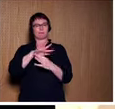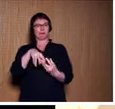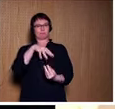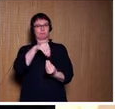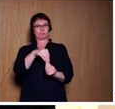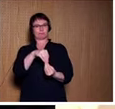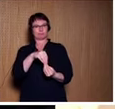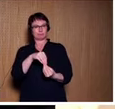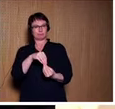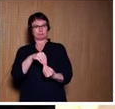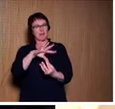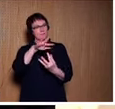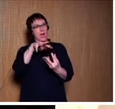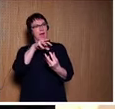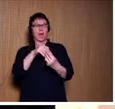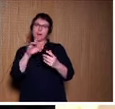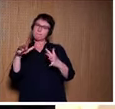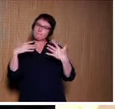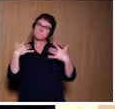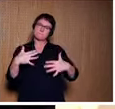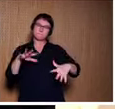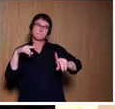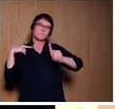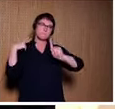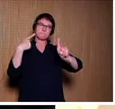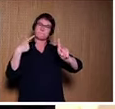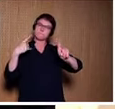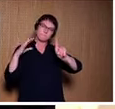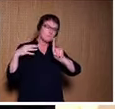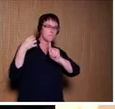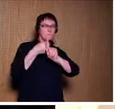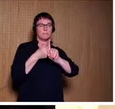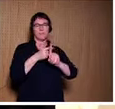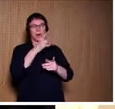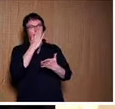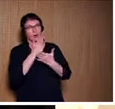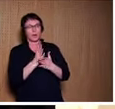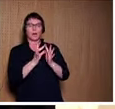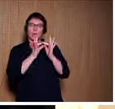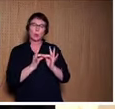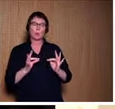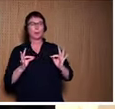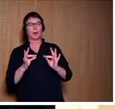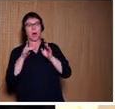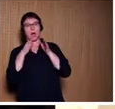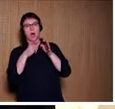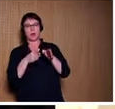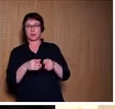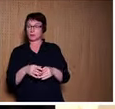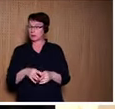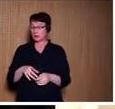pro-family activists can protect and reinforce the idea that